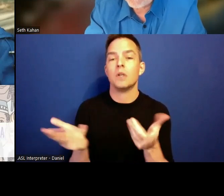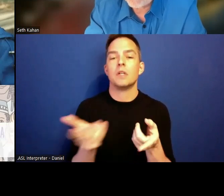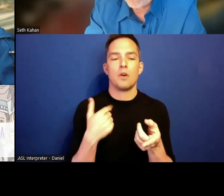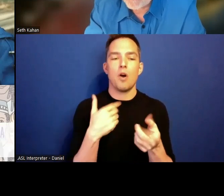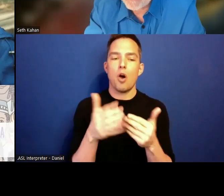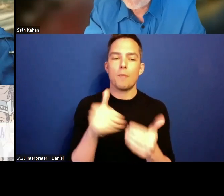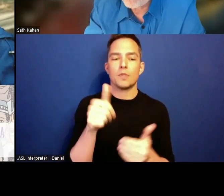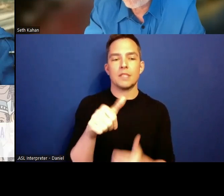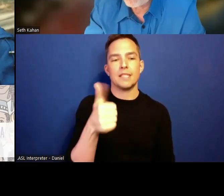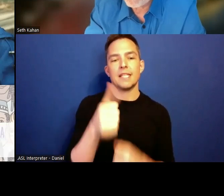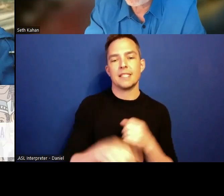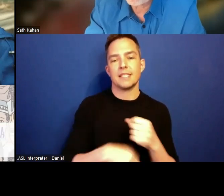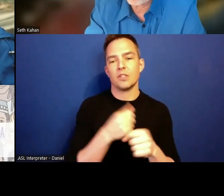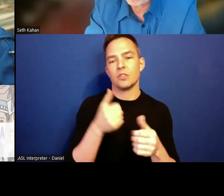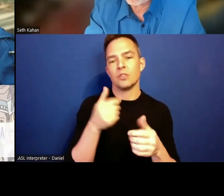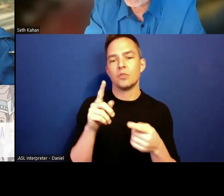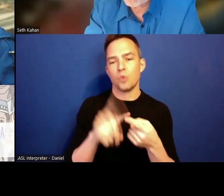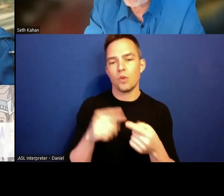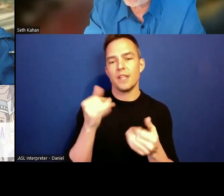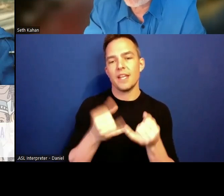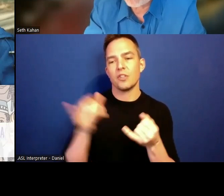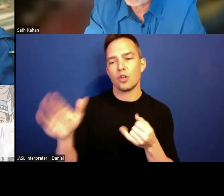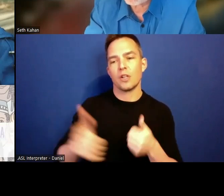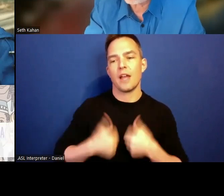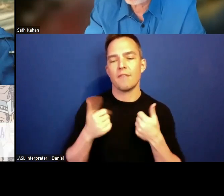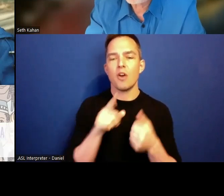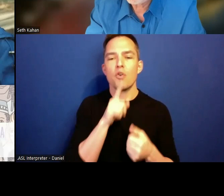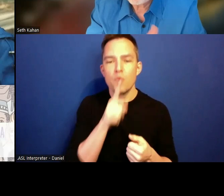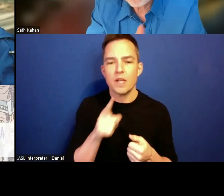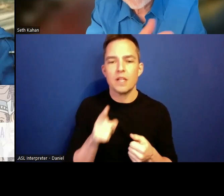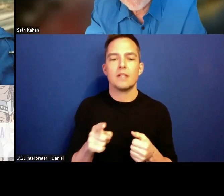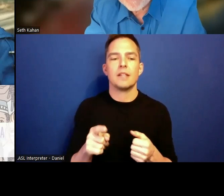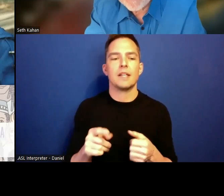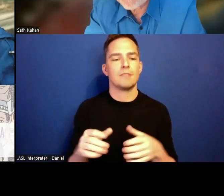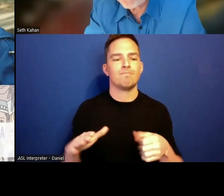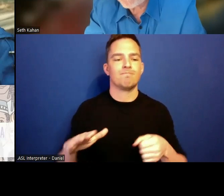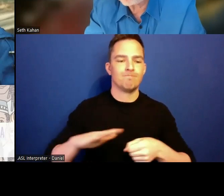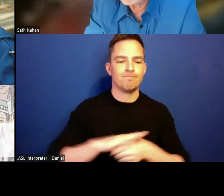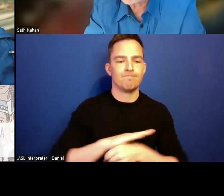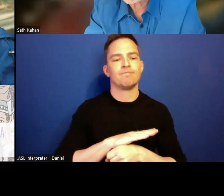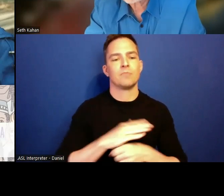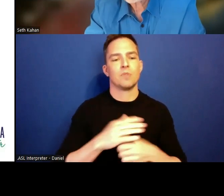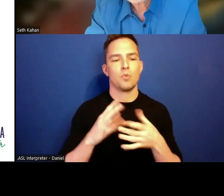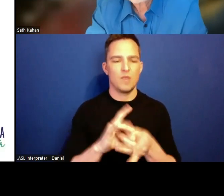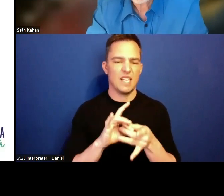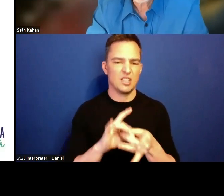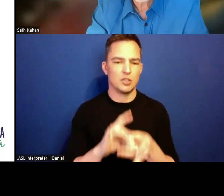decade at the end of her life where we had a real and caring relationship. Please go to the next slide.